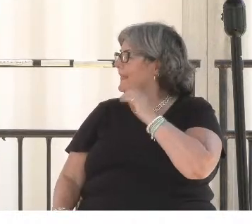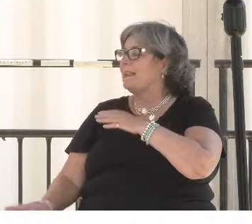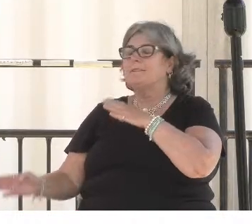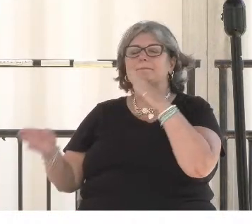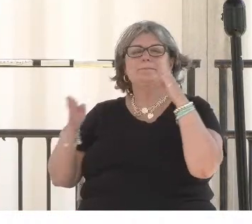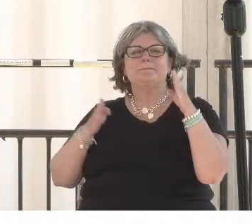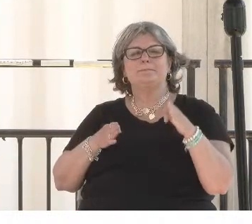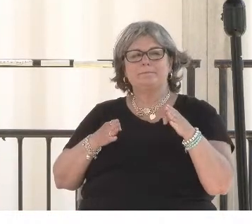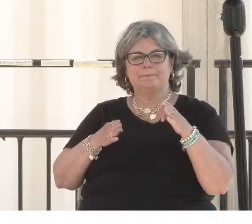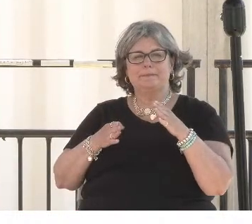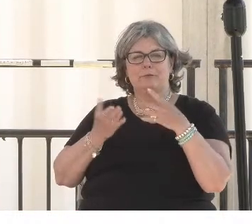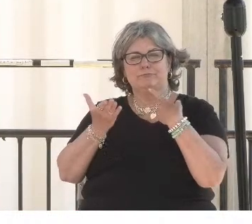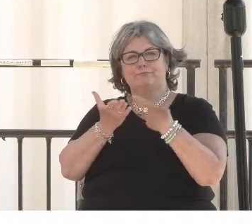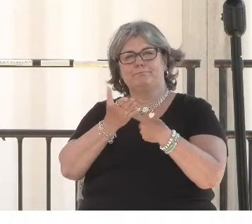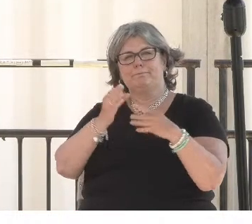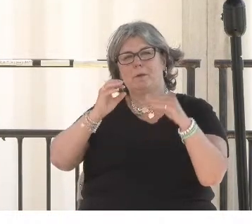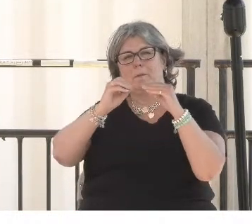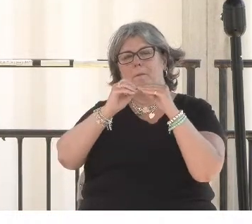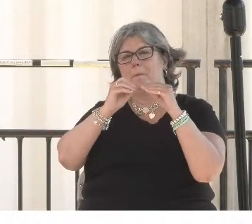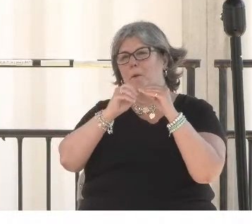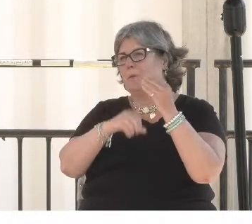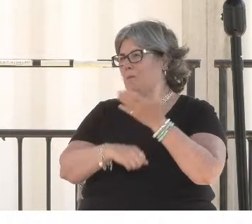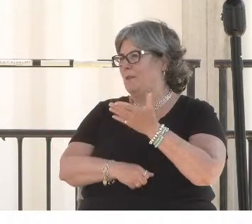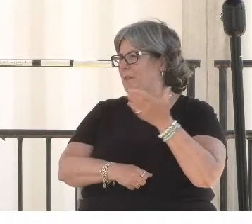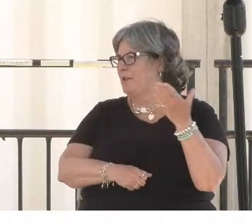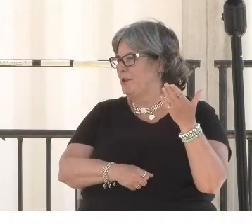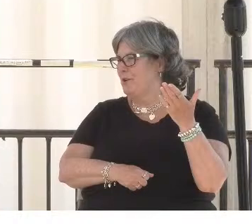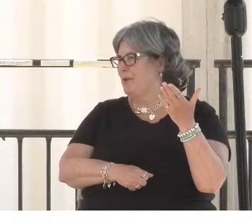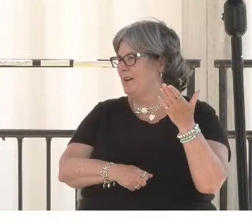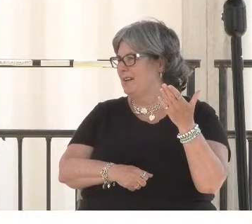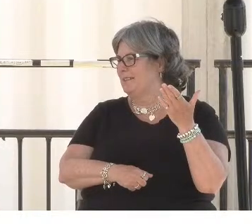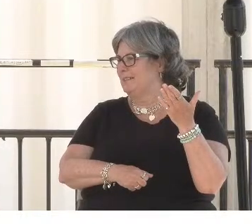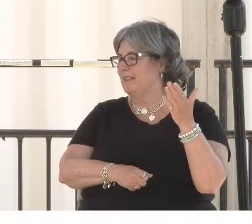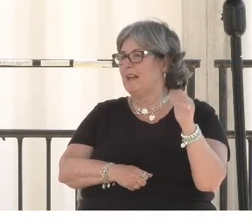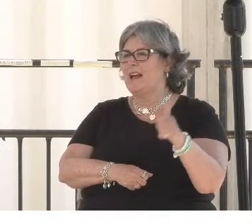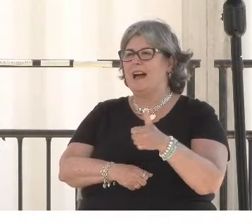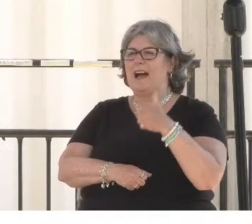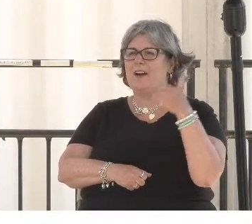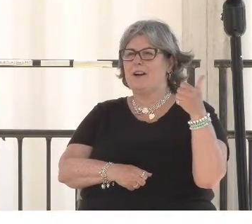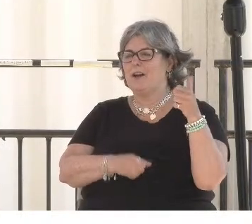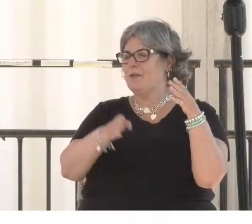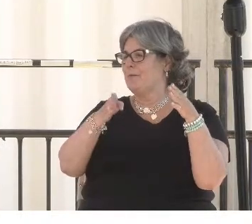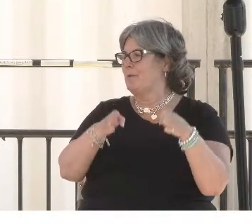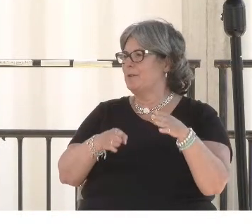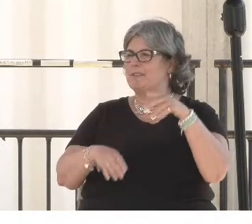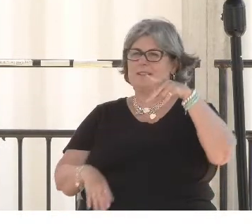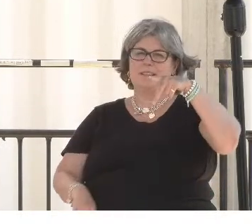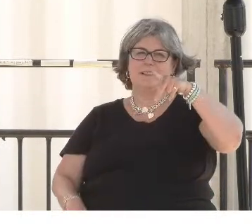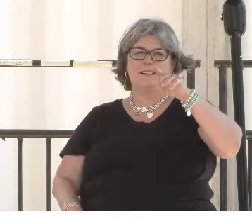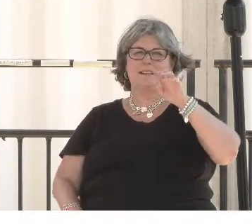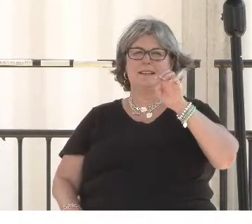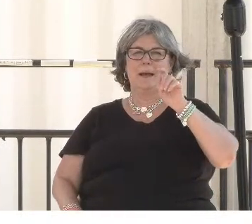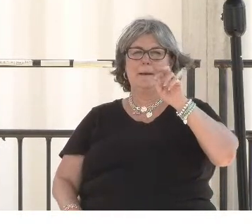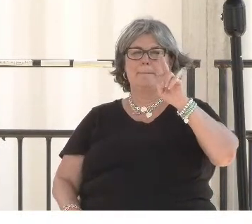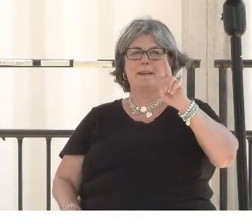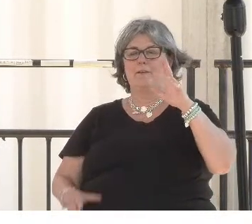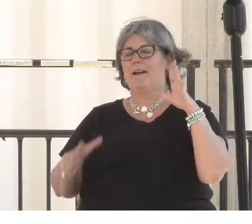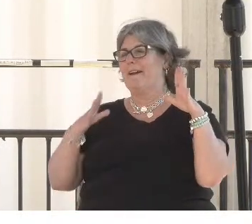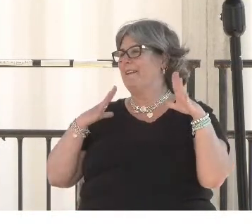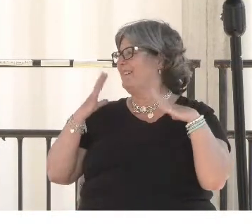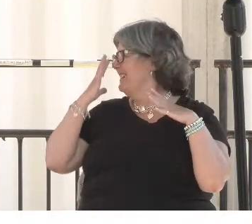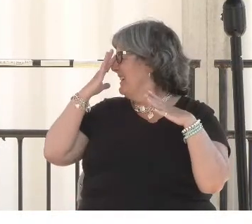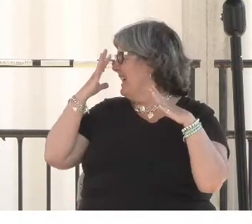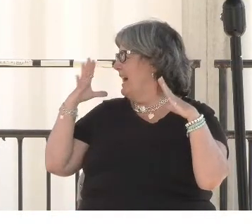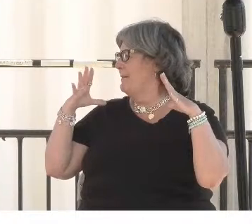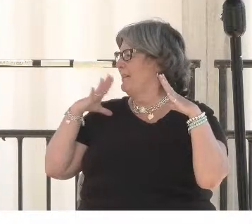Fantastic. I can't wait to dig into that more with you. But let's bring in our other remote guest, Peter Bick, who's vacationing. I'm